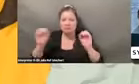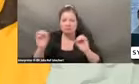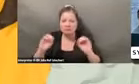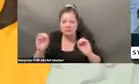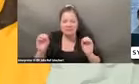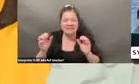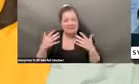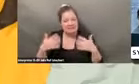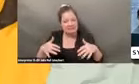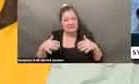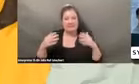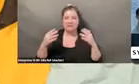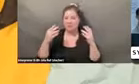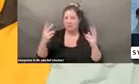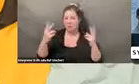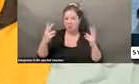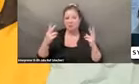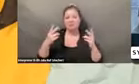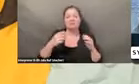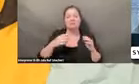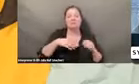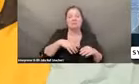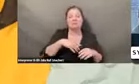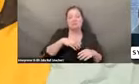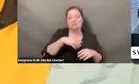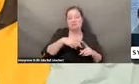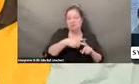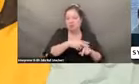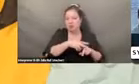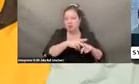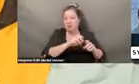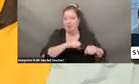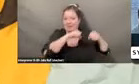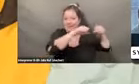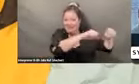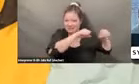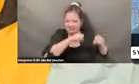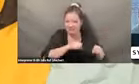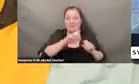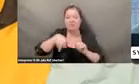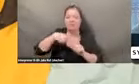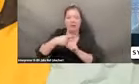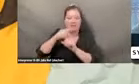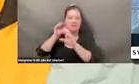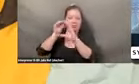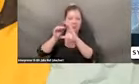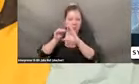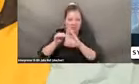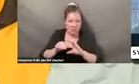toolkit and the repository, and definitely in the curriculum, that